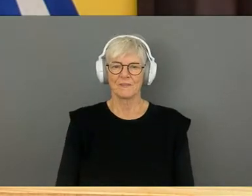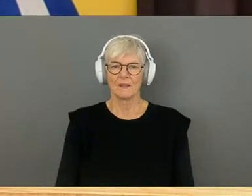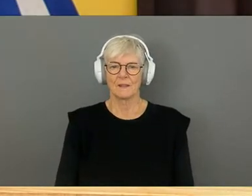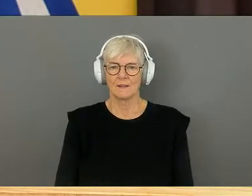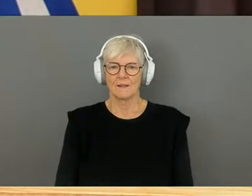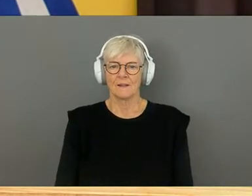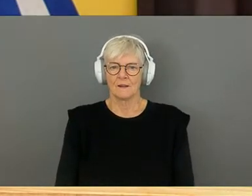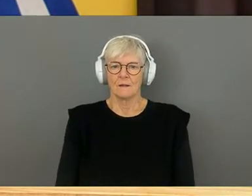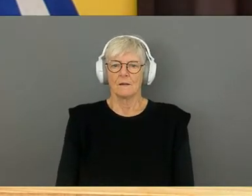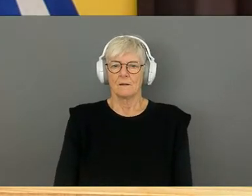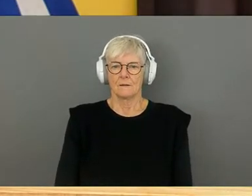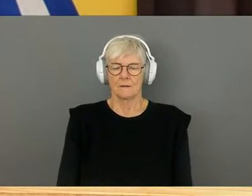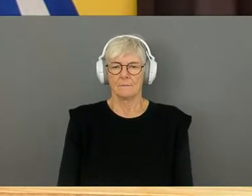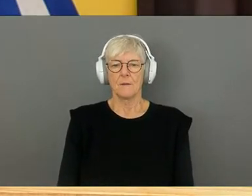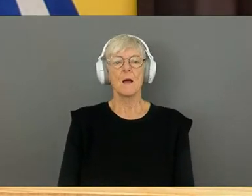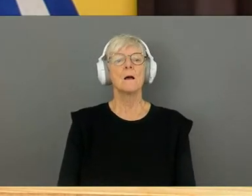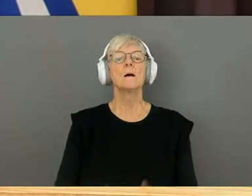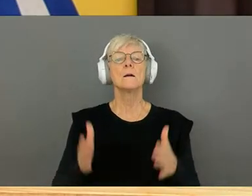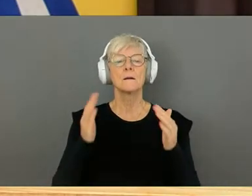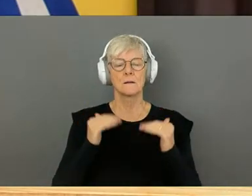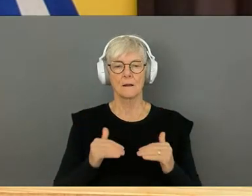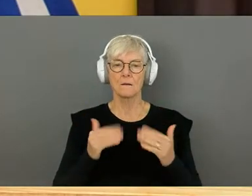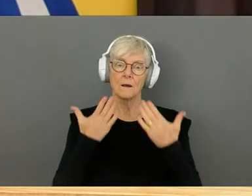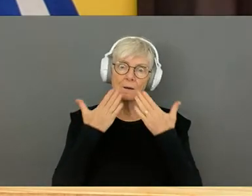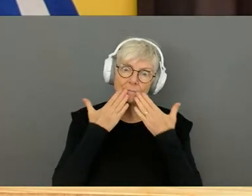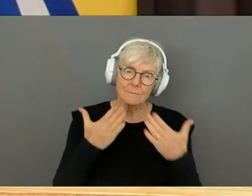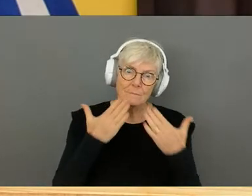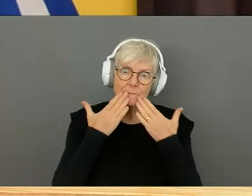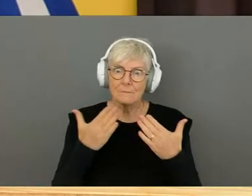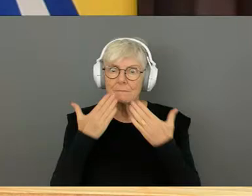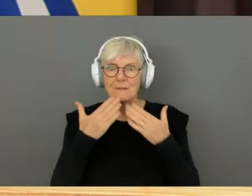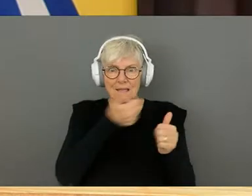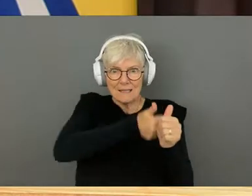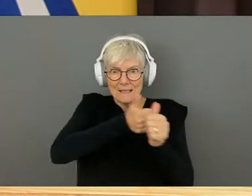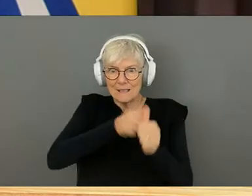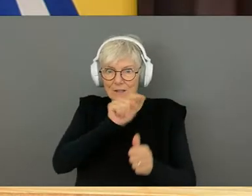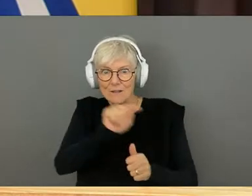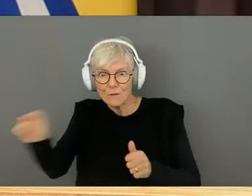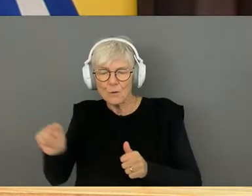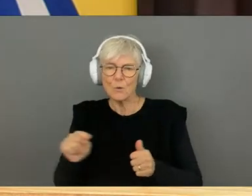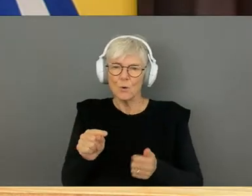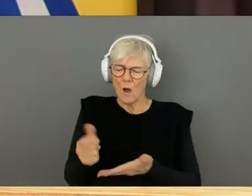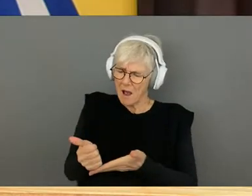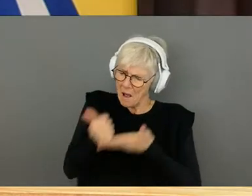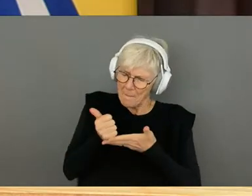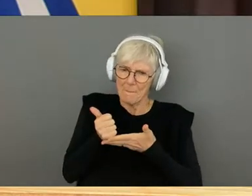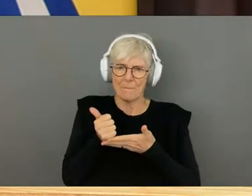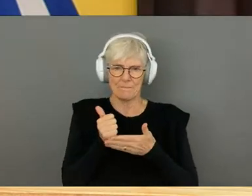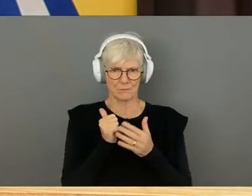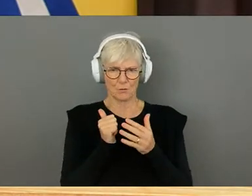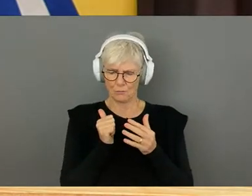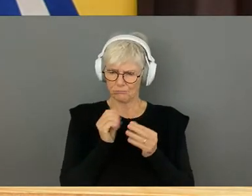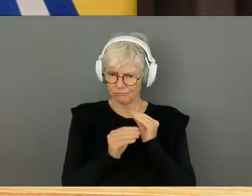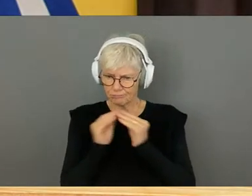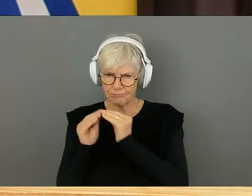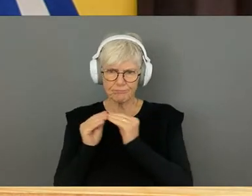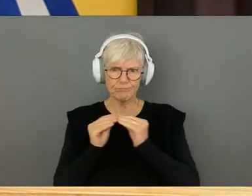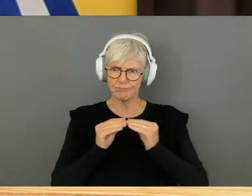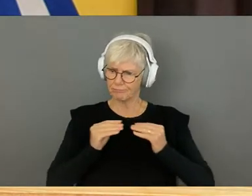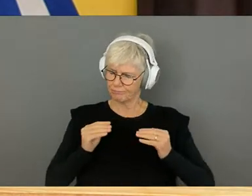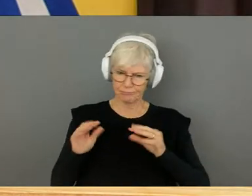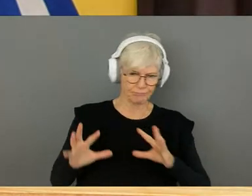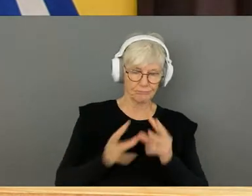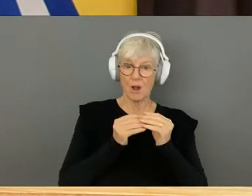I'd also like to offer sincere thanks to everyone helping with this difficult restoration effort, including all of our private contractors,